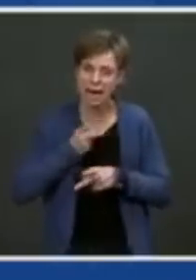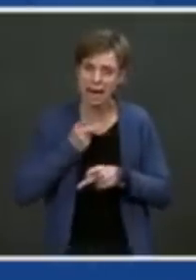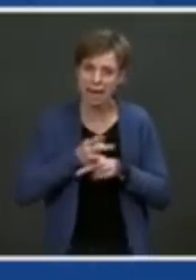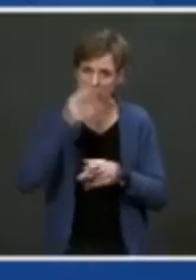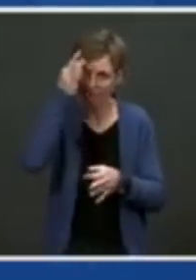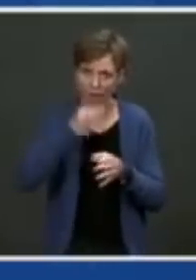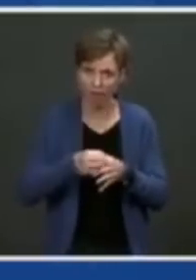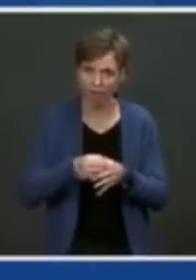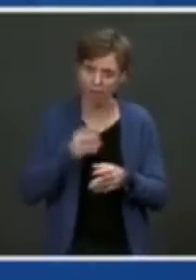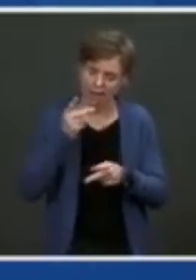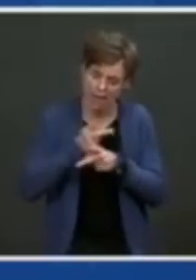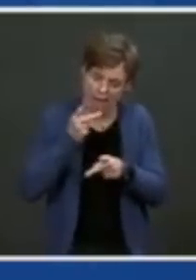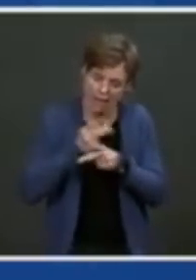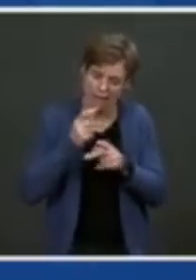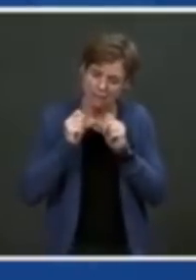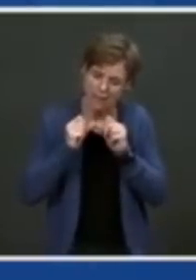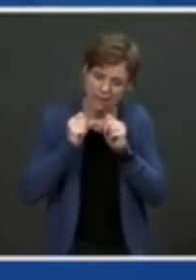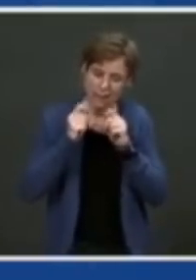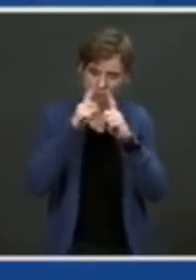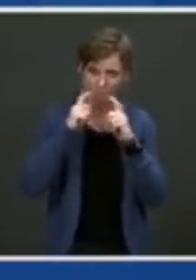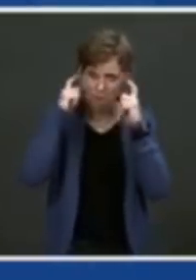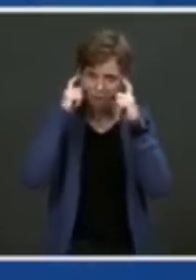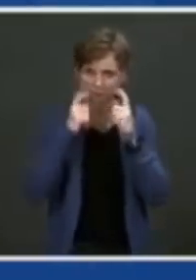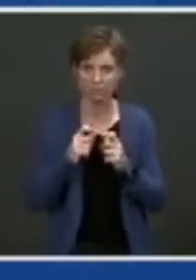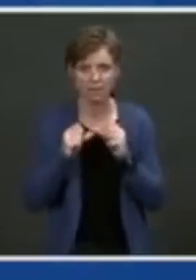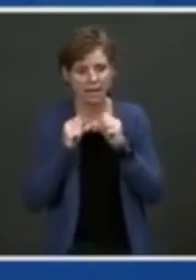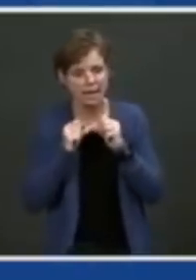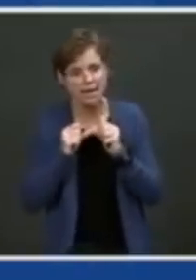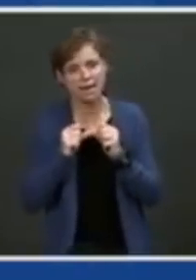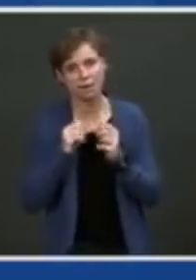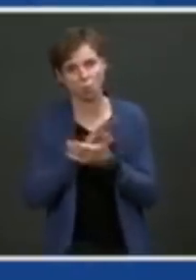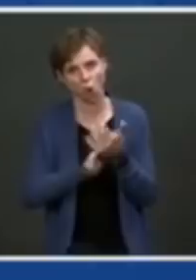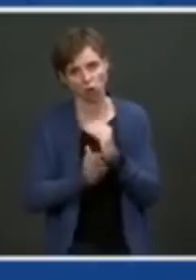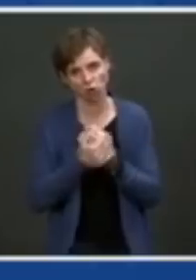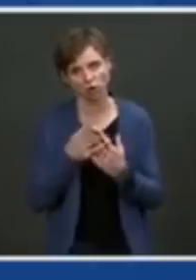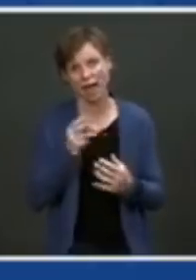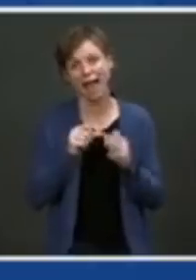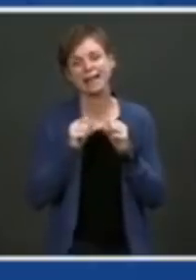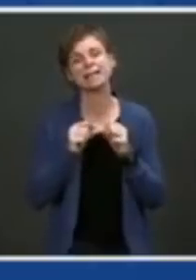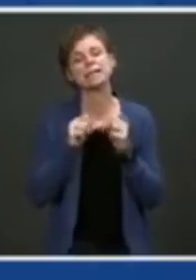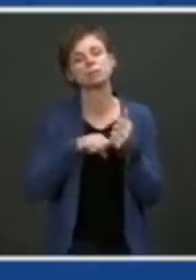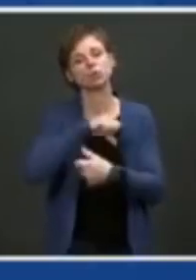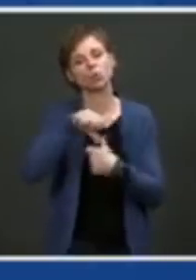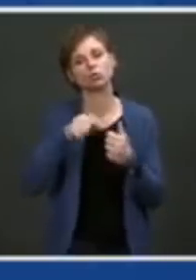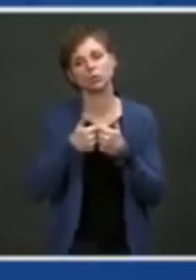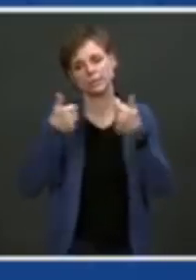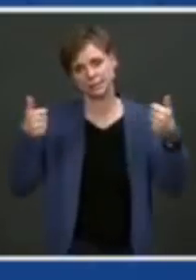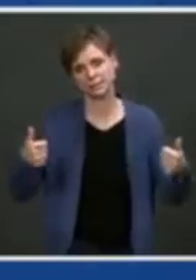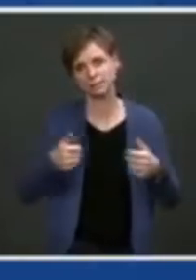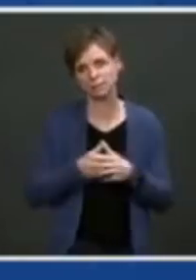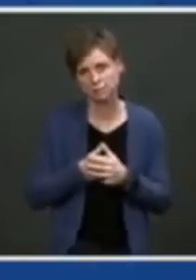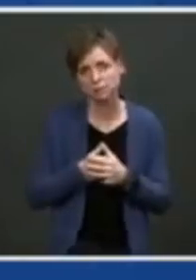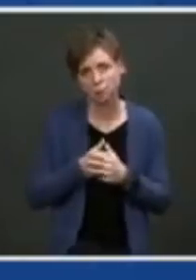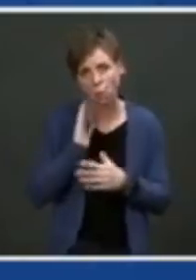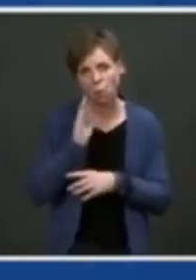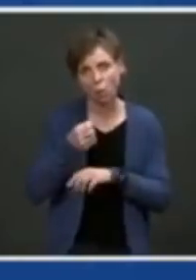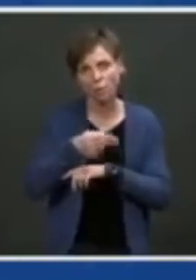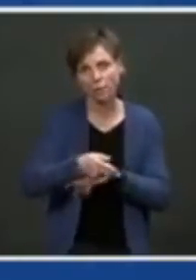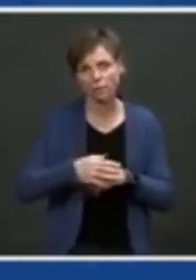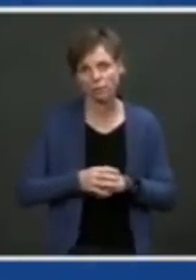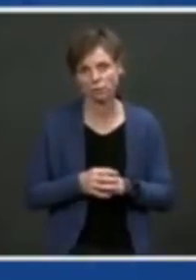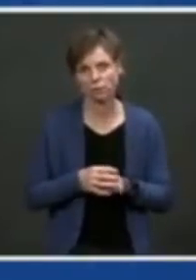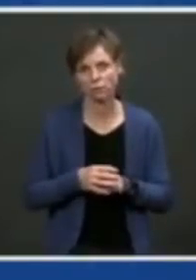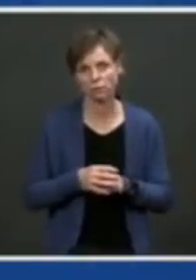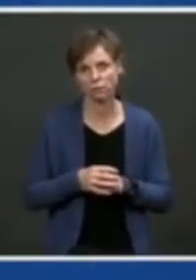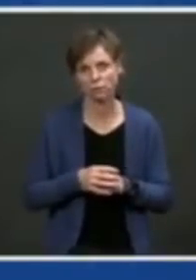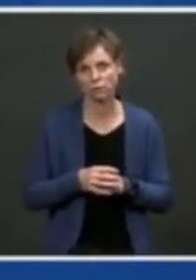the mask. Keep washing your hands. And keep socially distanced. We're going to beat this.